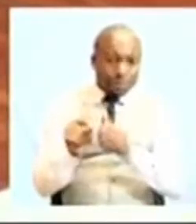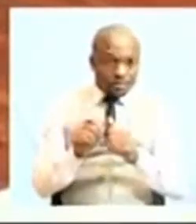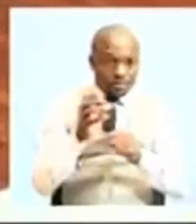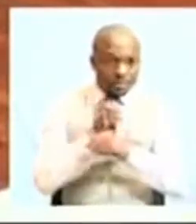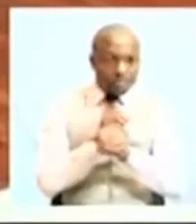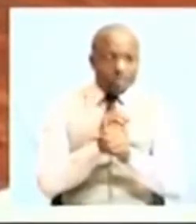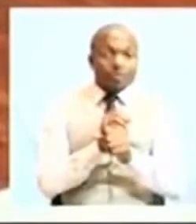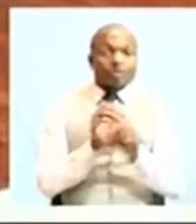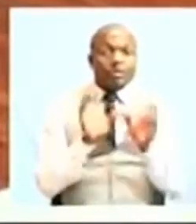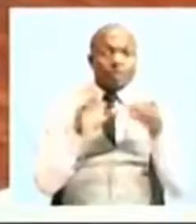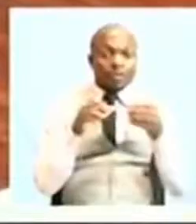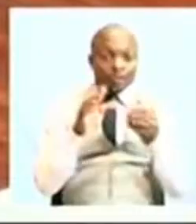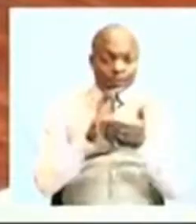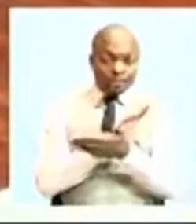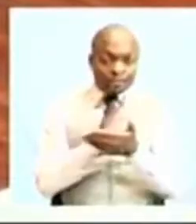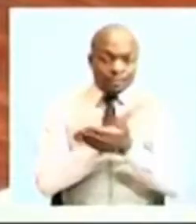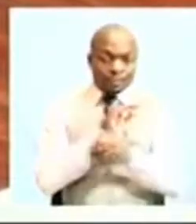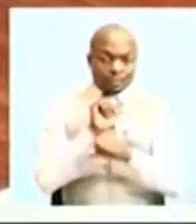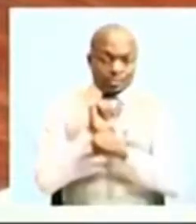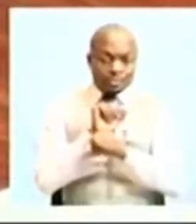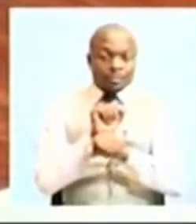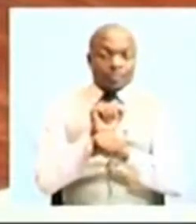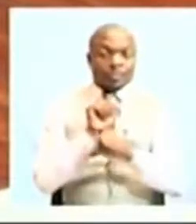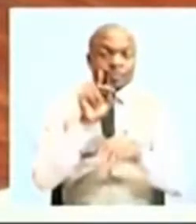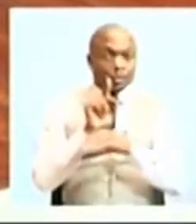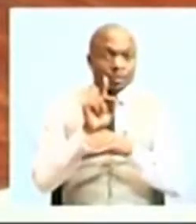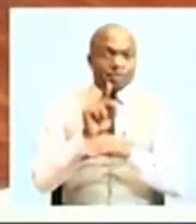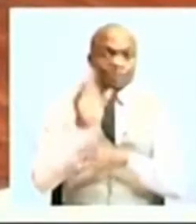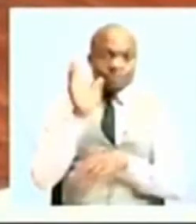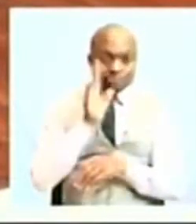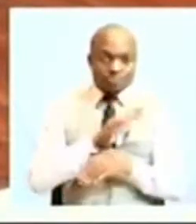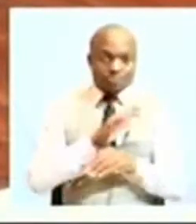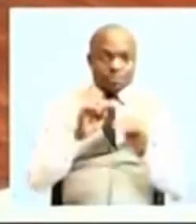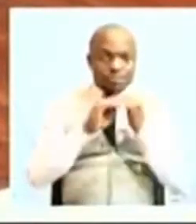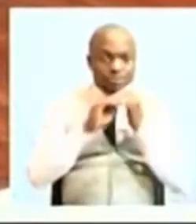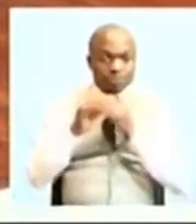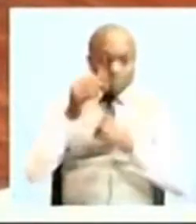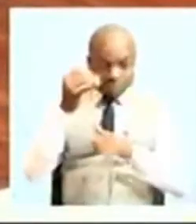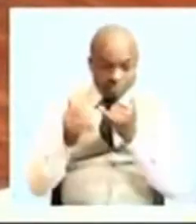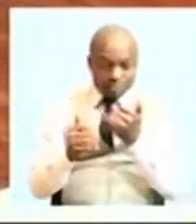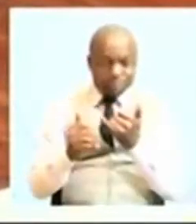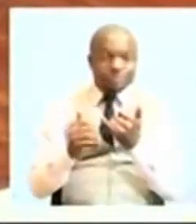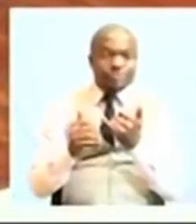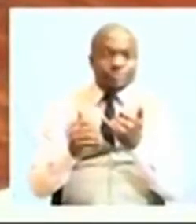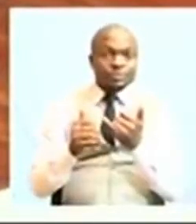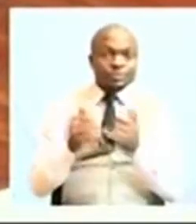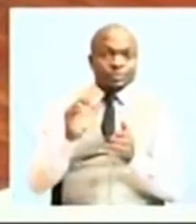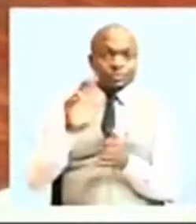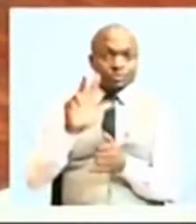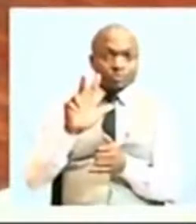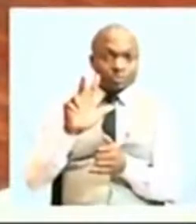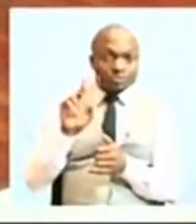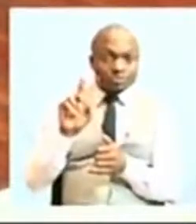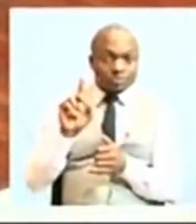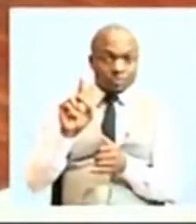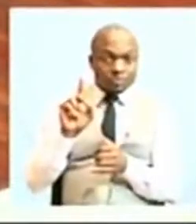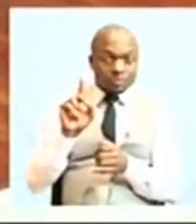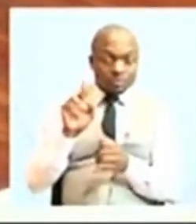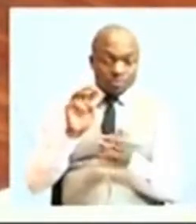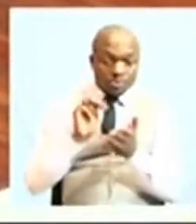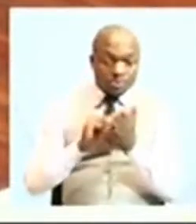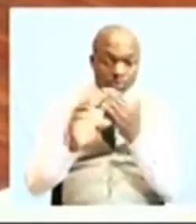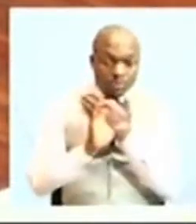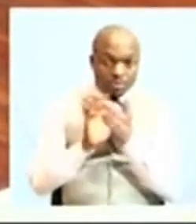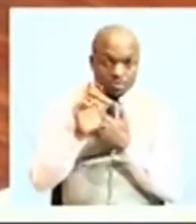has expedited the works and projects have been executed to a level of completion as at 31st March 2025.